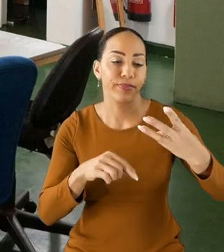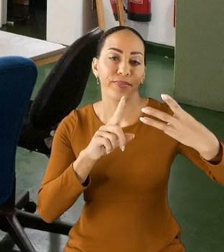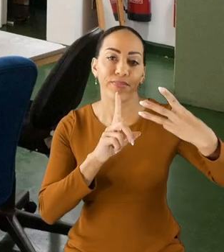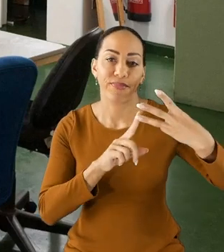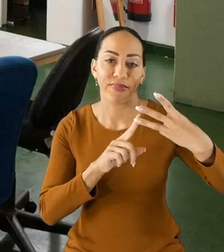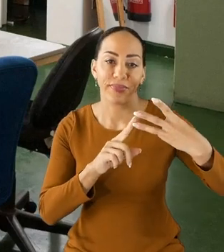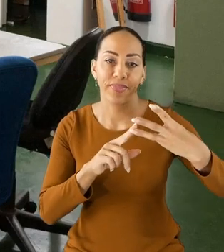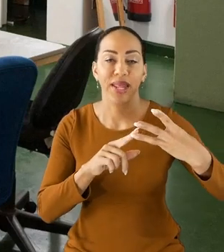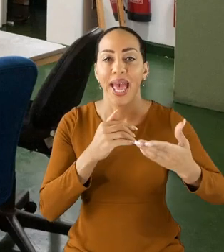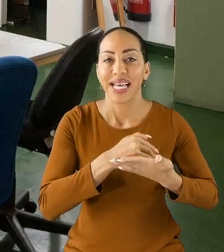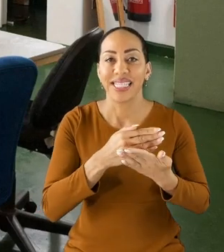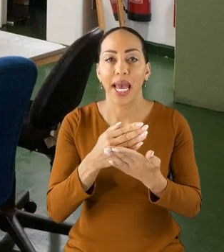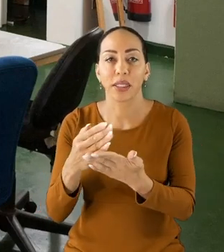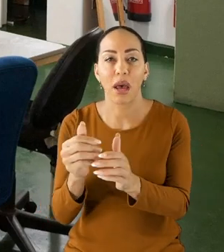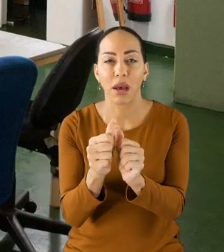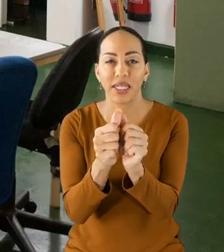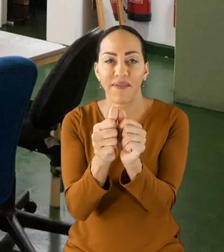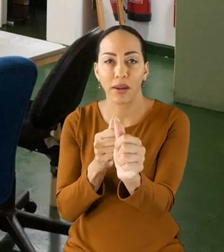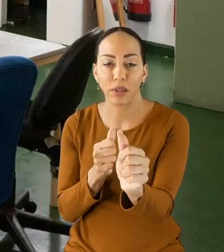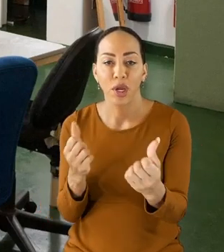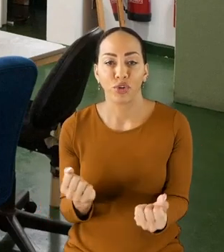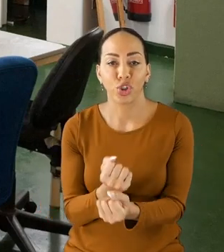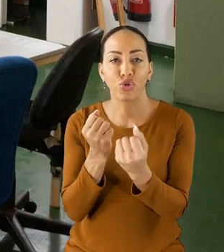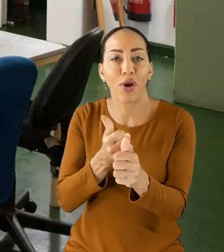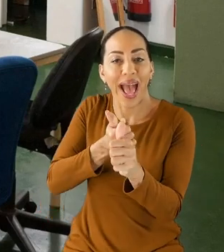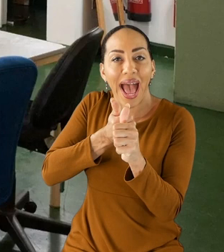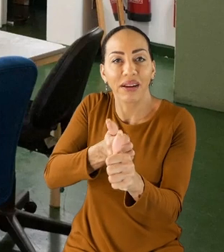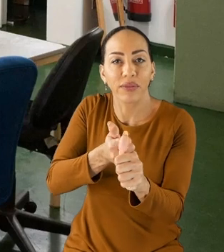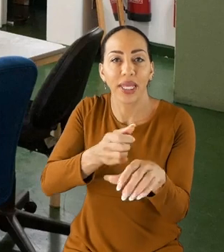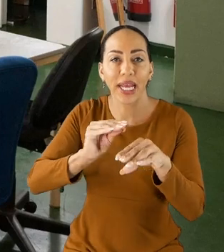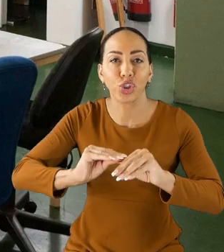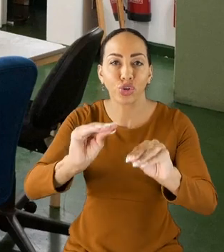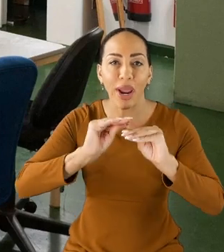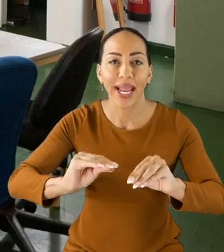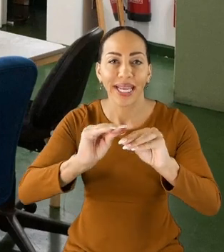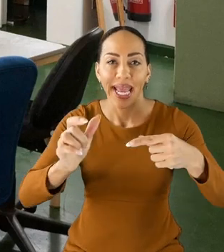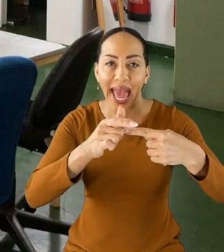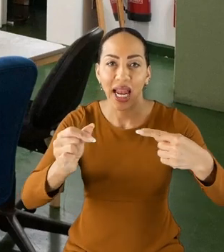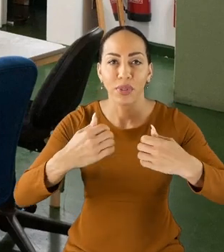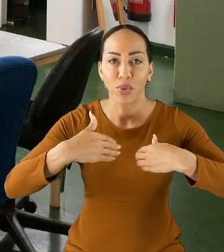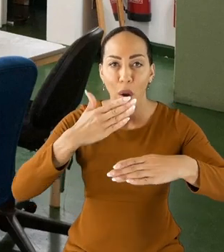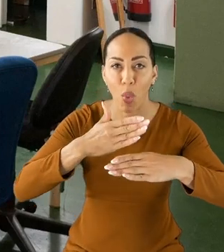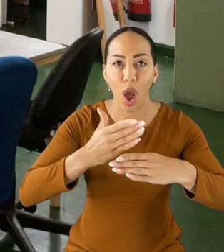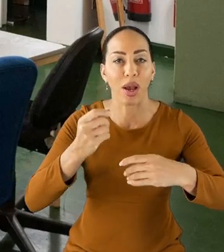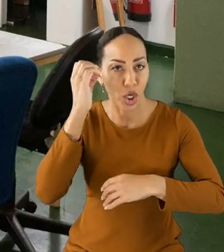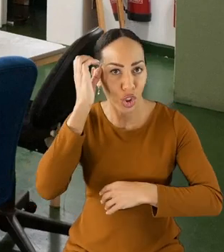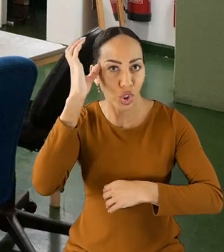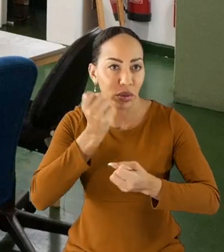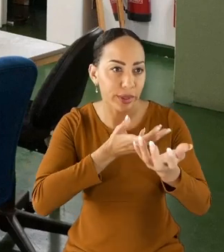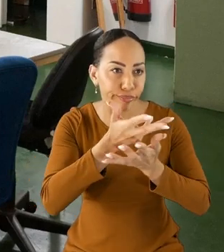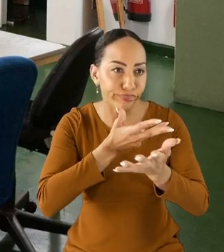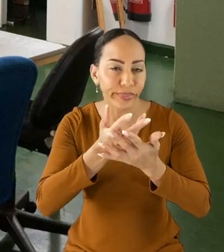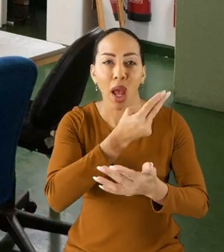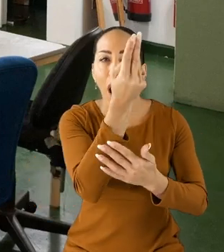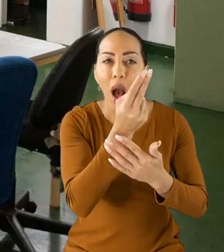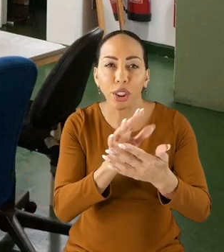The third area of our work is sector development. So we have a strong sort of advocacy and training element to our work, working as